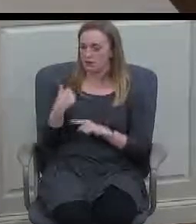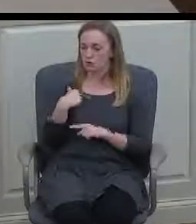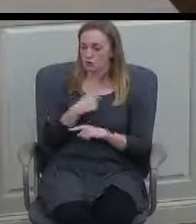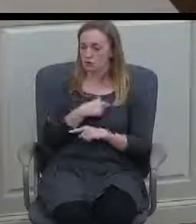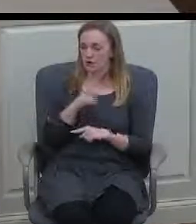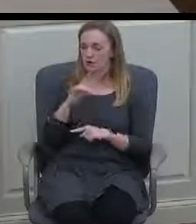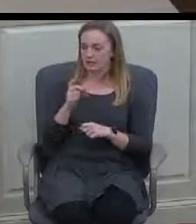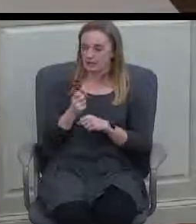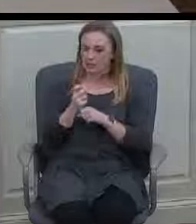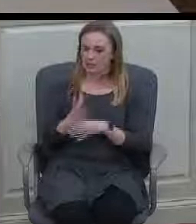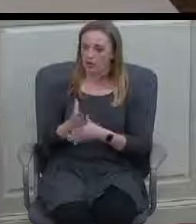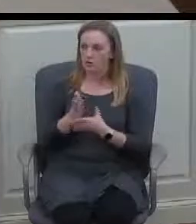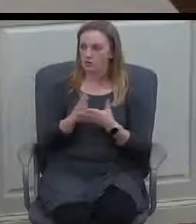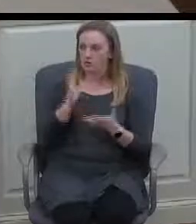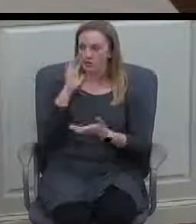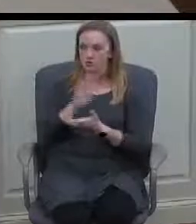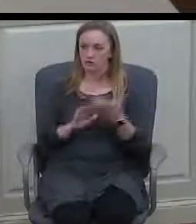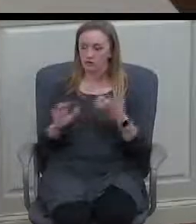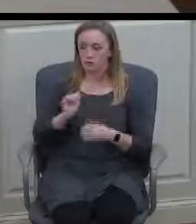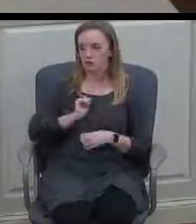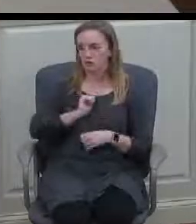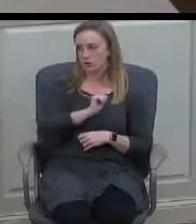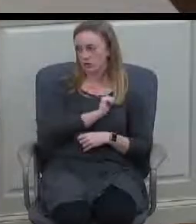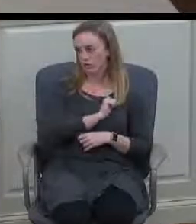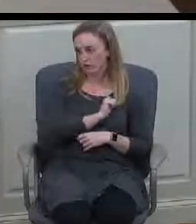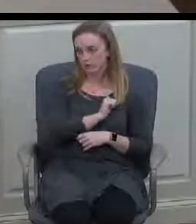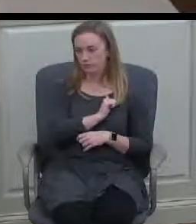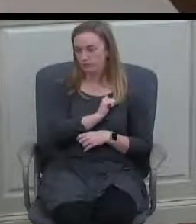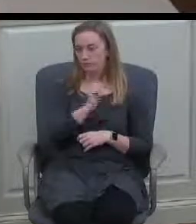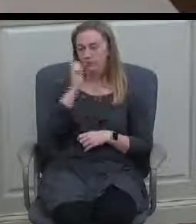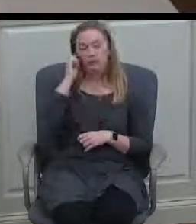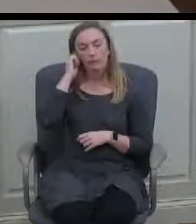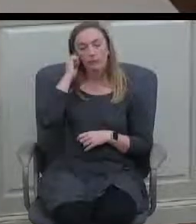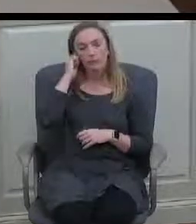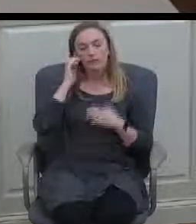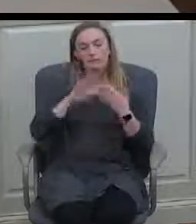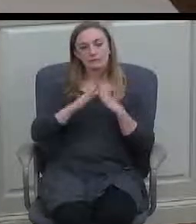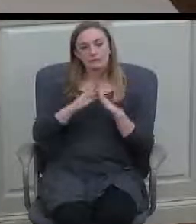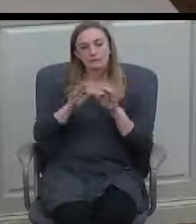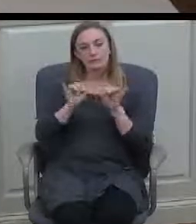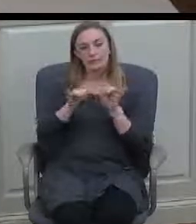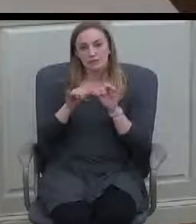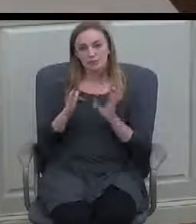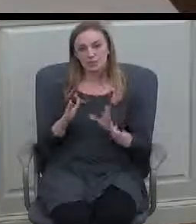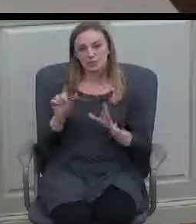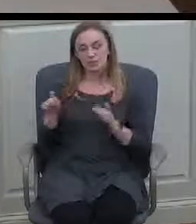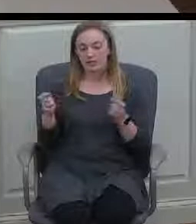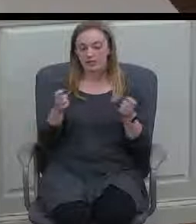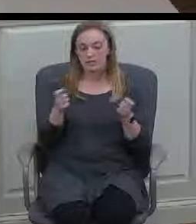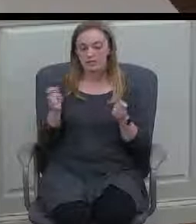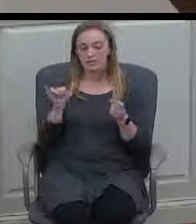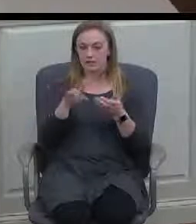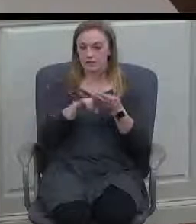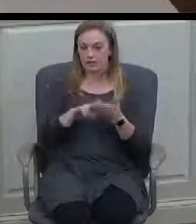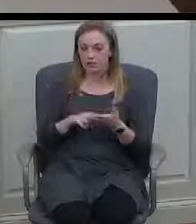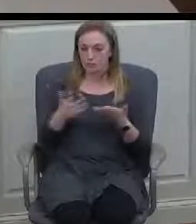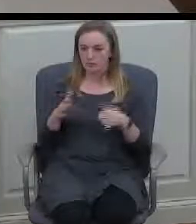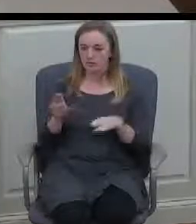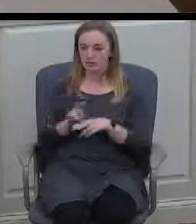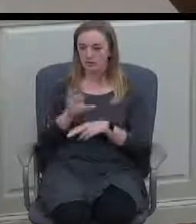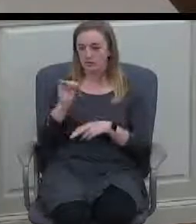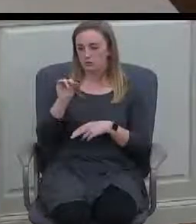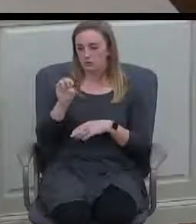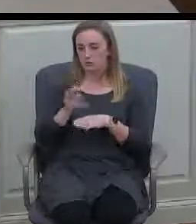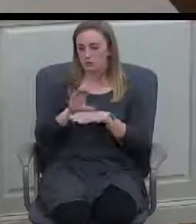that confusion ourselves. The city engineer needs to manage that contract and then use code enforcement to